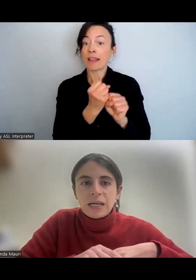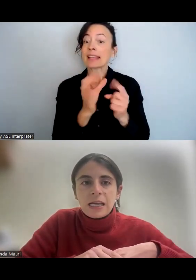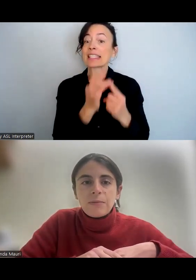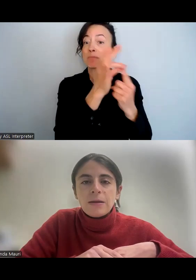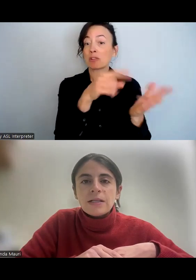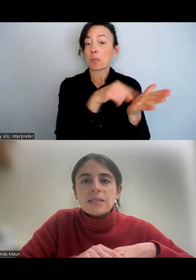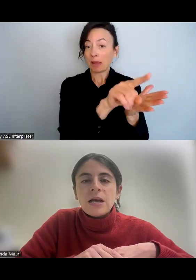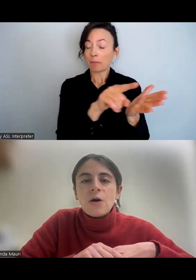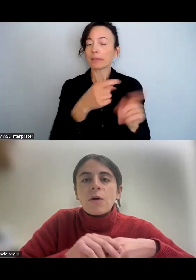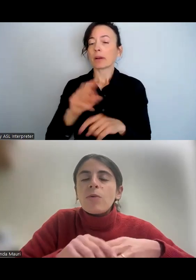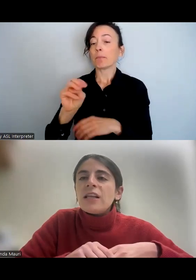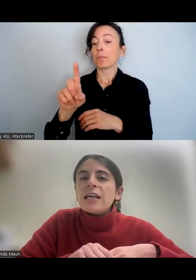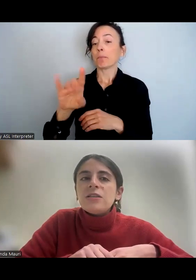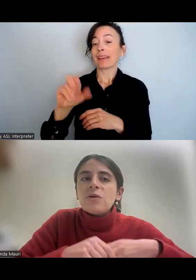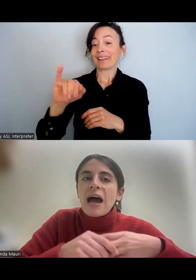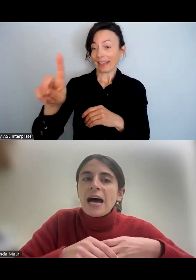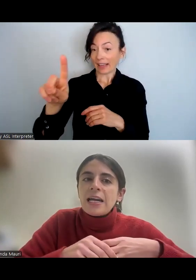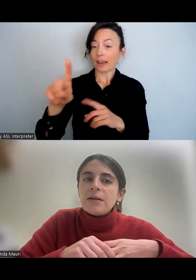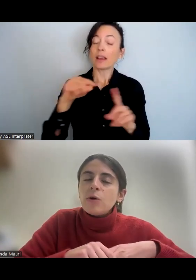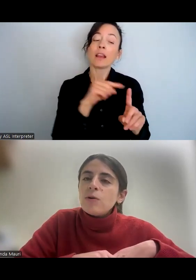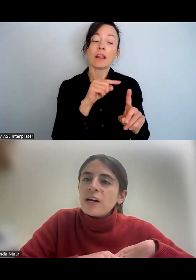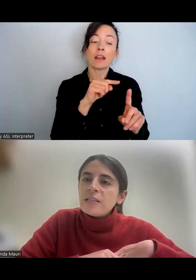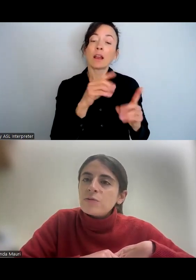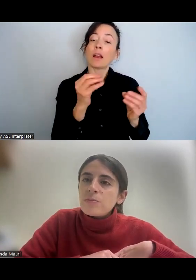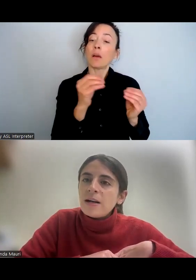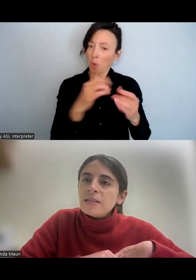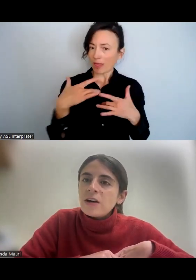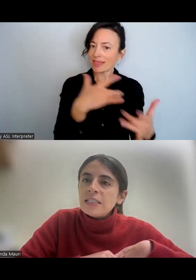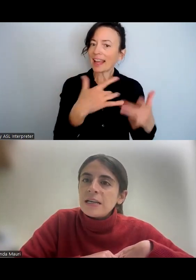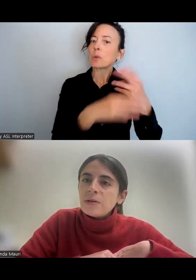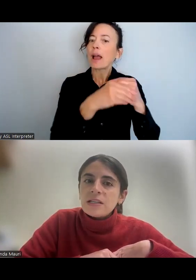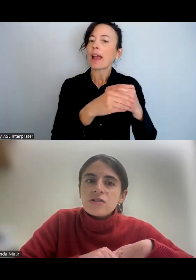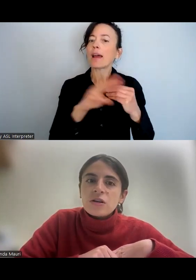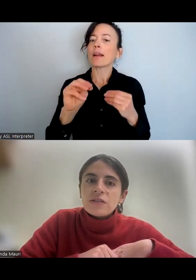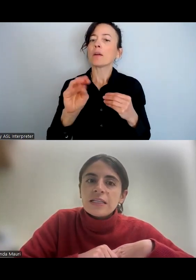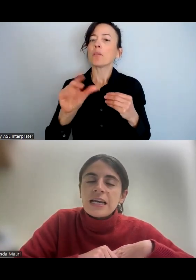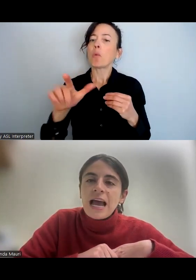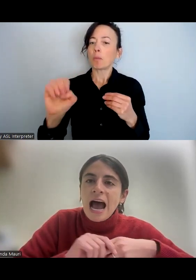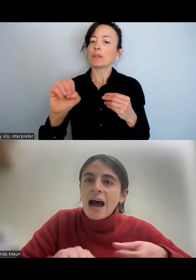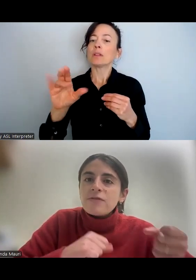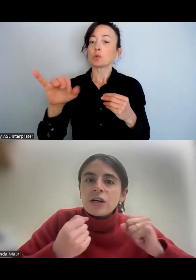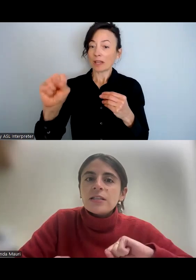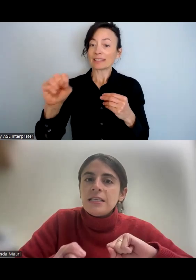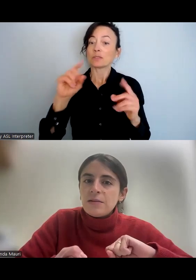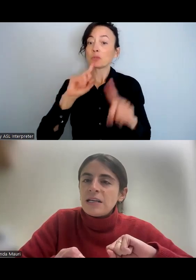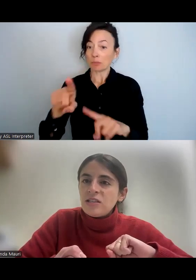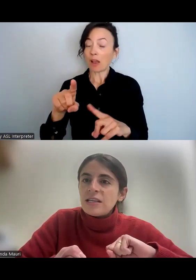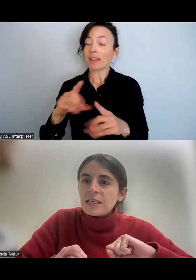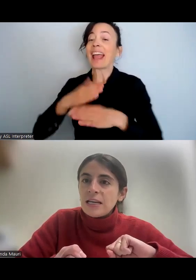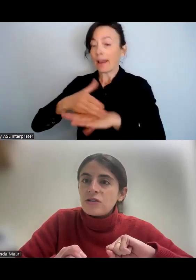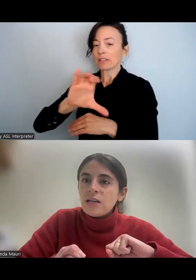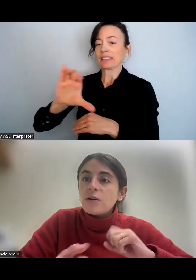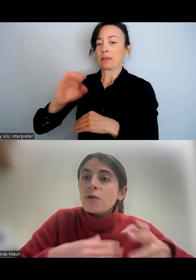special Medicaid payments, were more likely to have added mobile crisis response and crisis stabilization services after